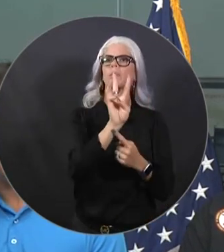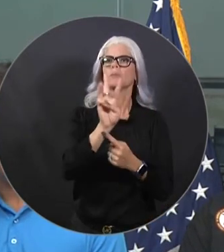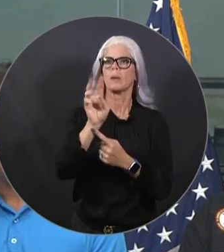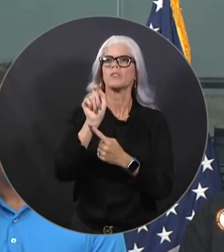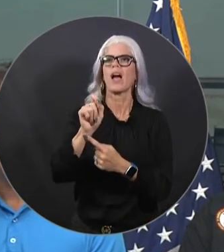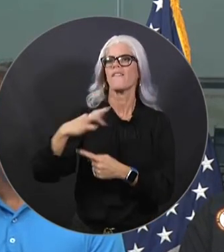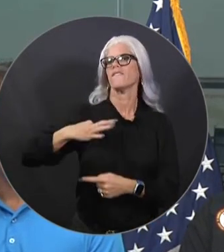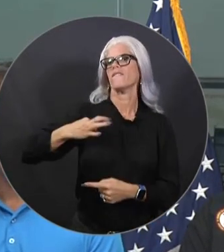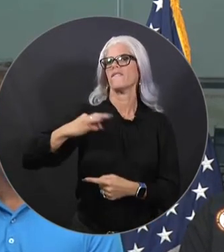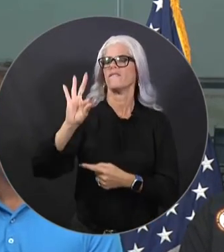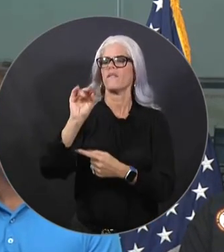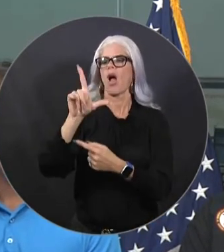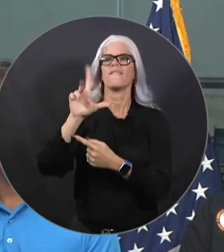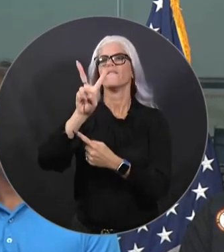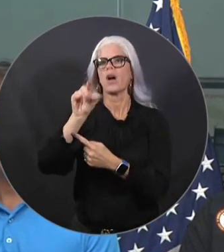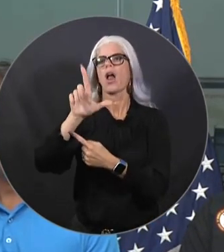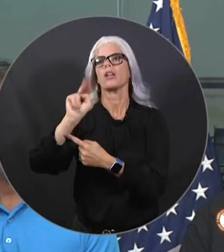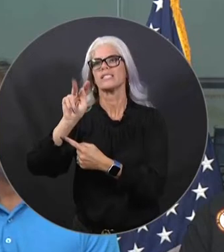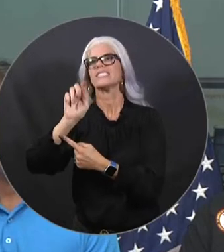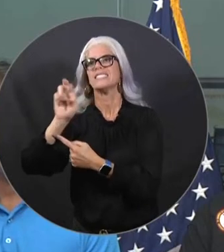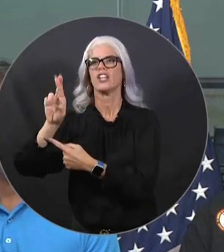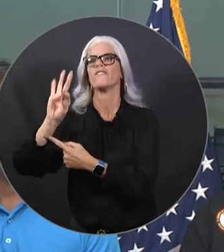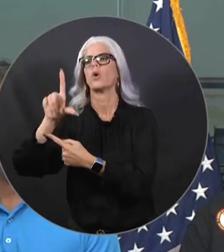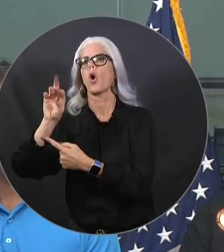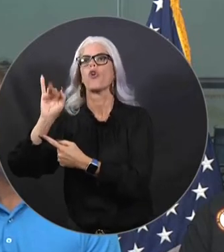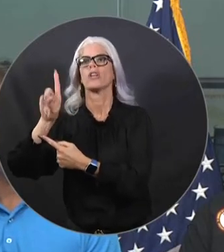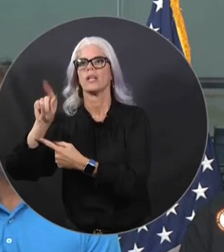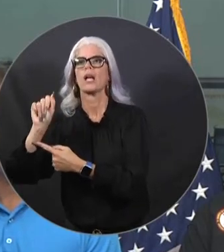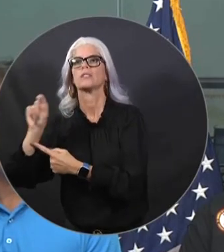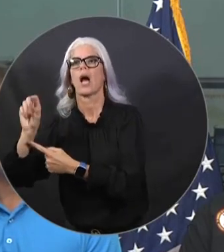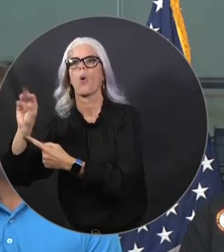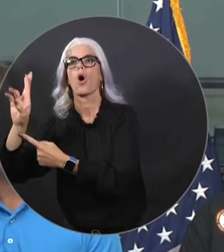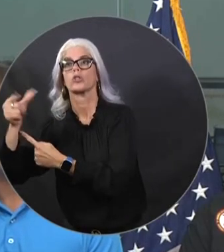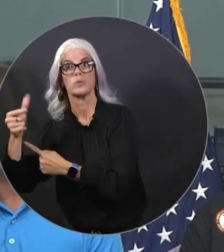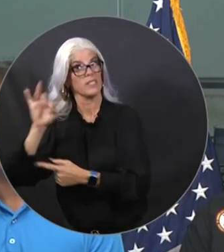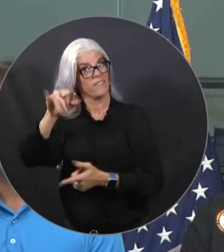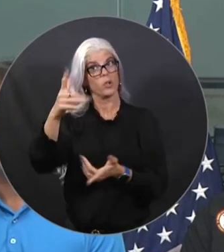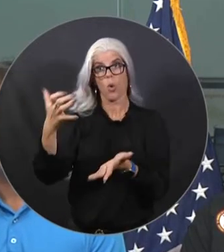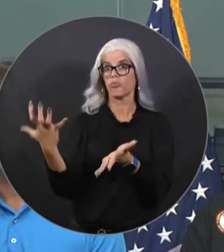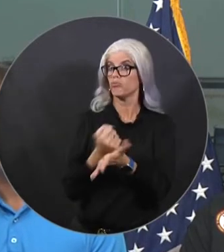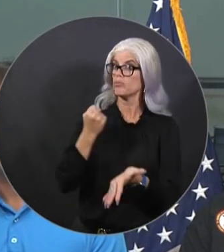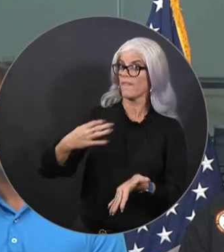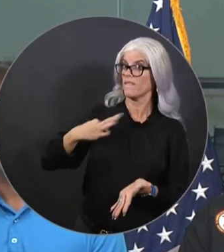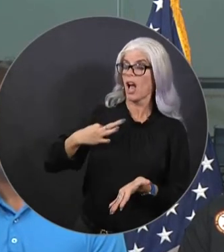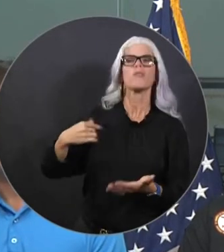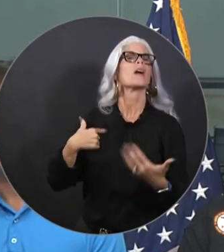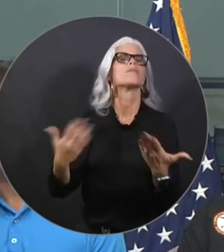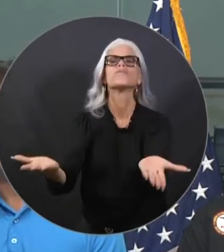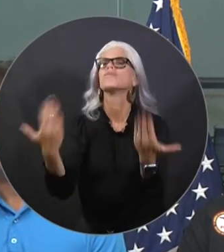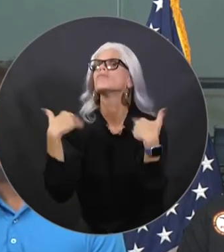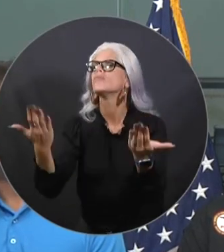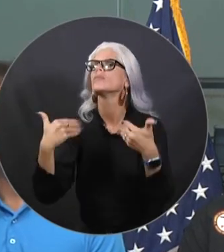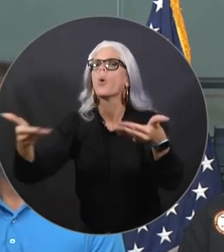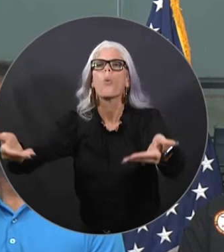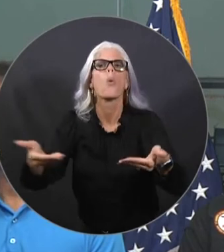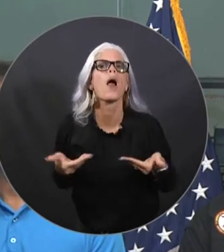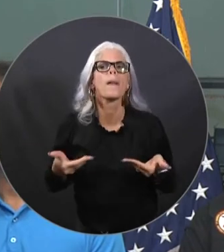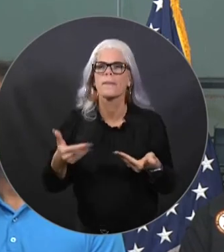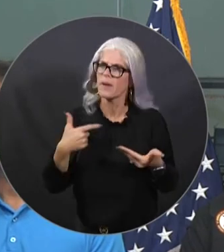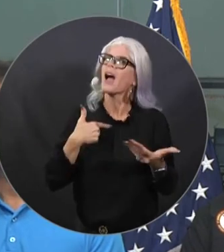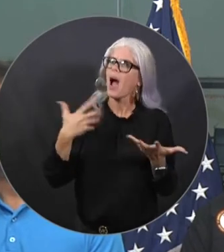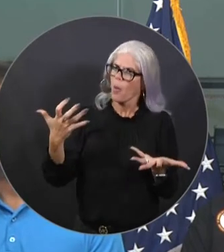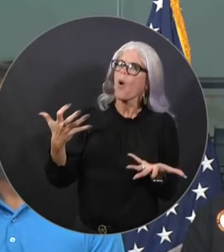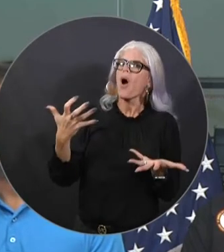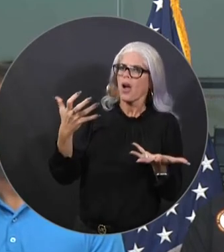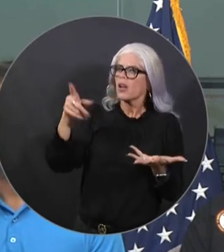www.volunteerflorida.org, if you want to see volunteer opportunities. And we would certainly welcome individuals that want to give, obviously, their money, but also